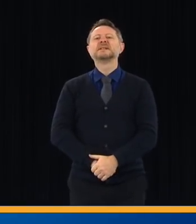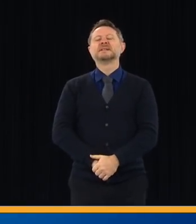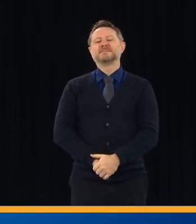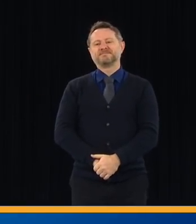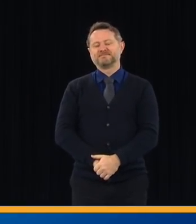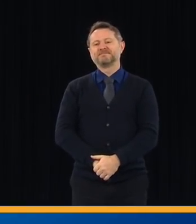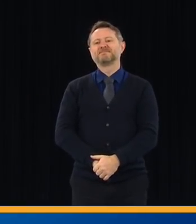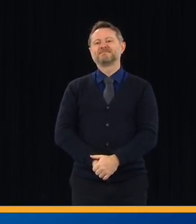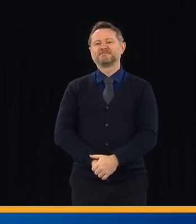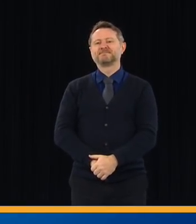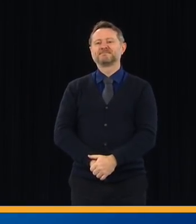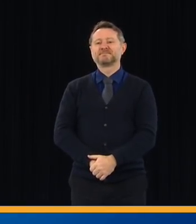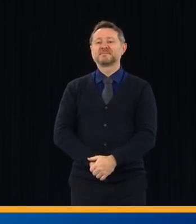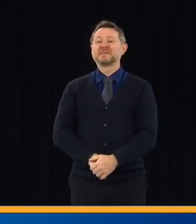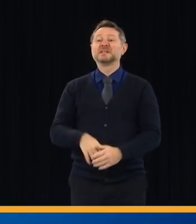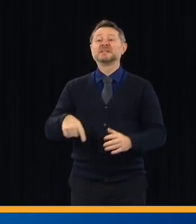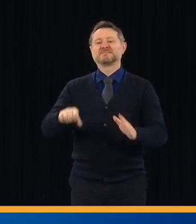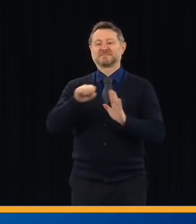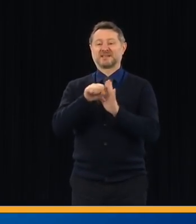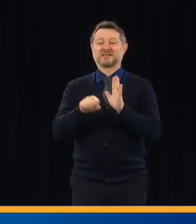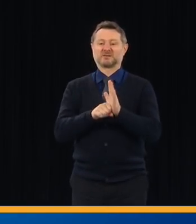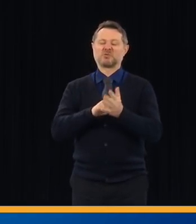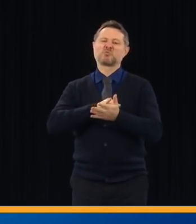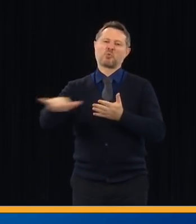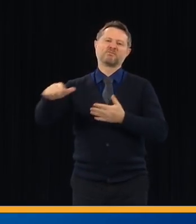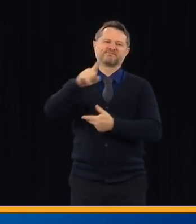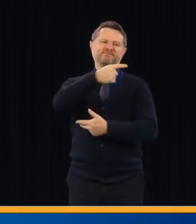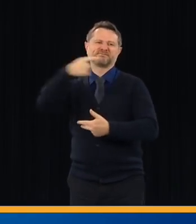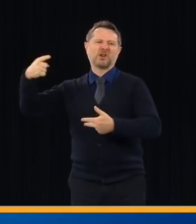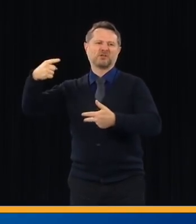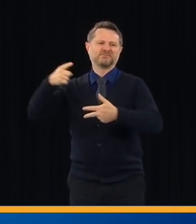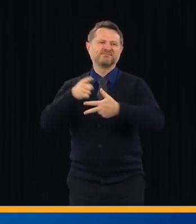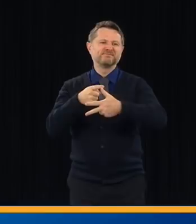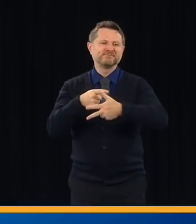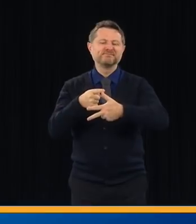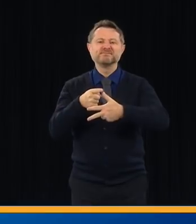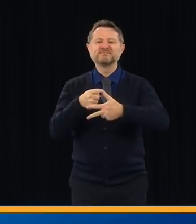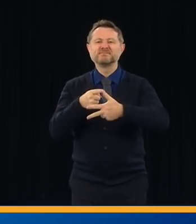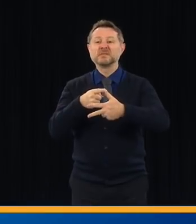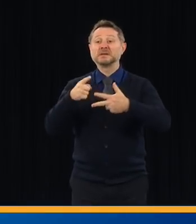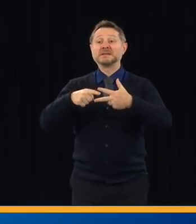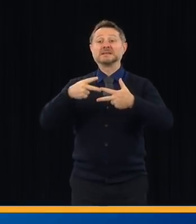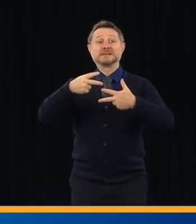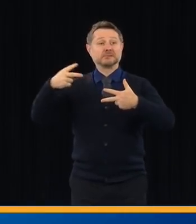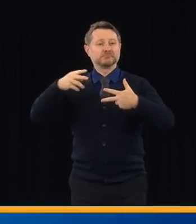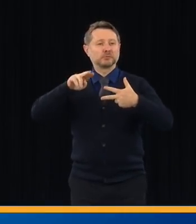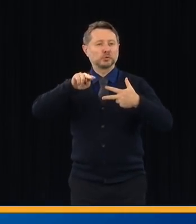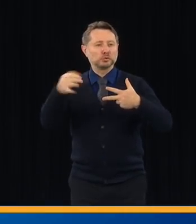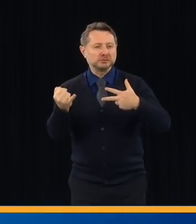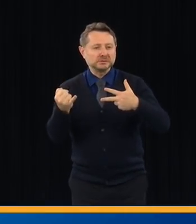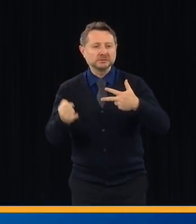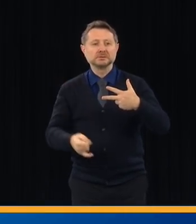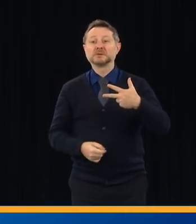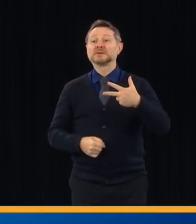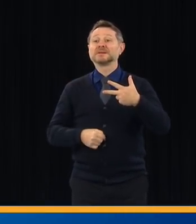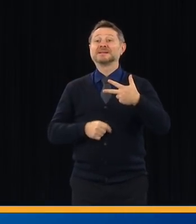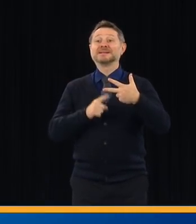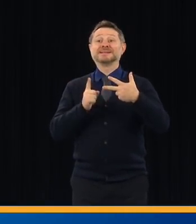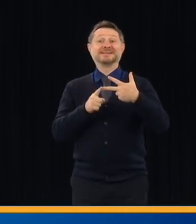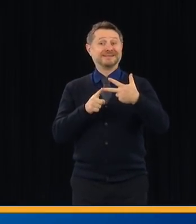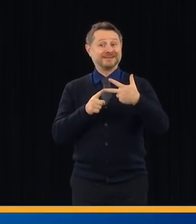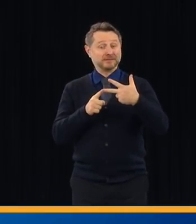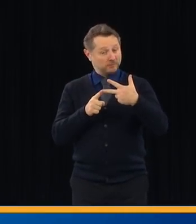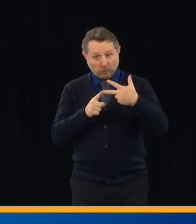Most impacted states, you see New York at the top again. New Jersey has a